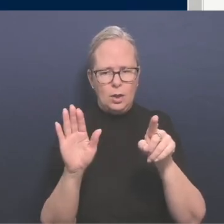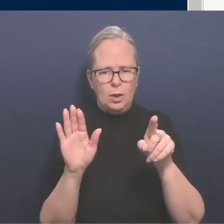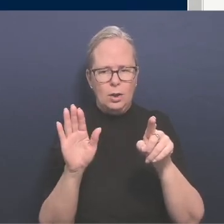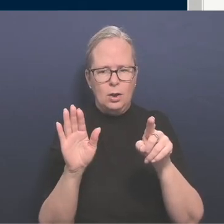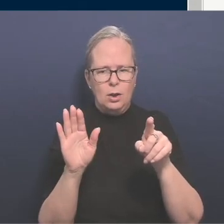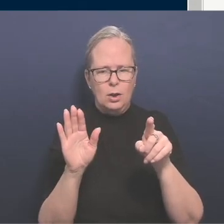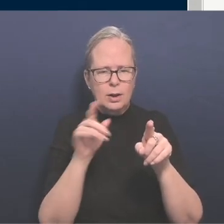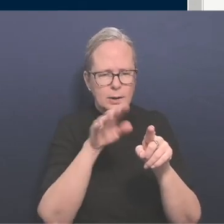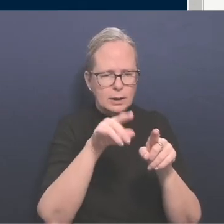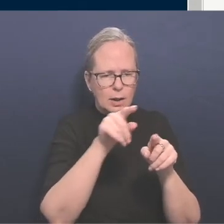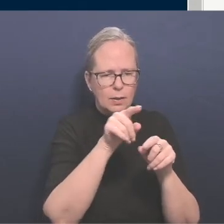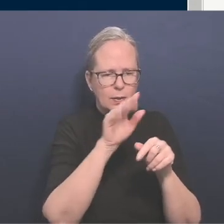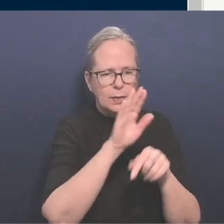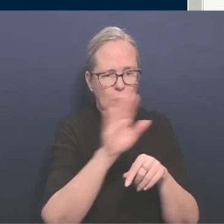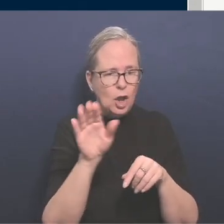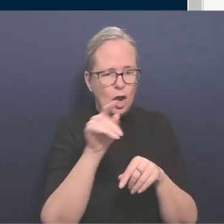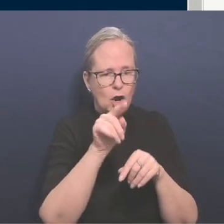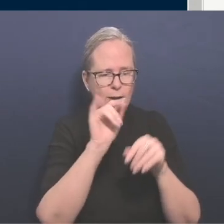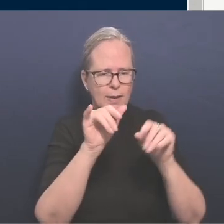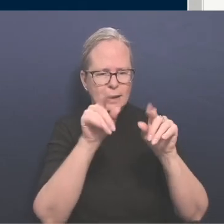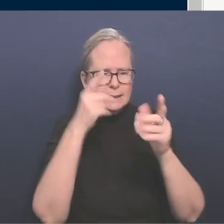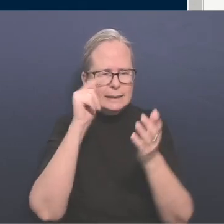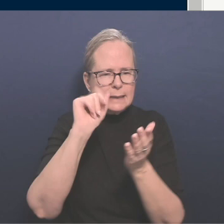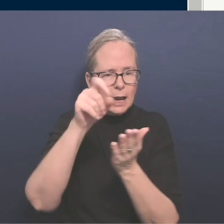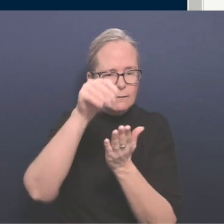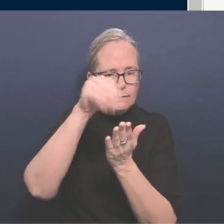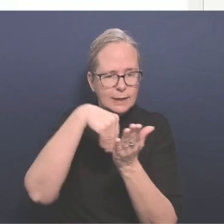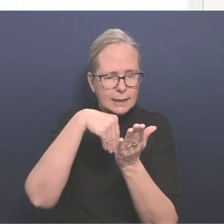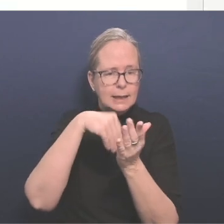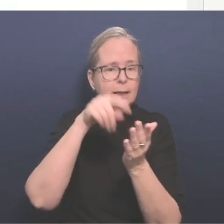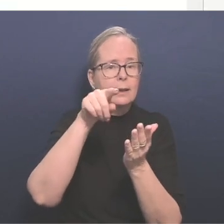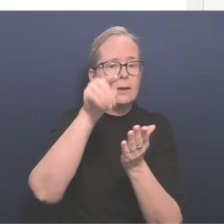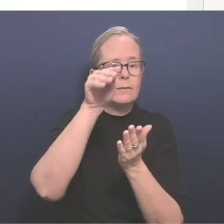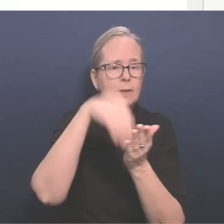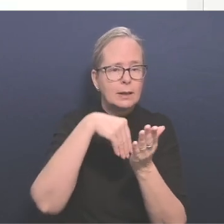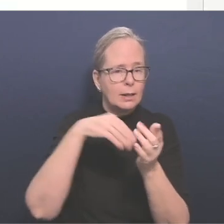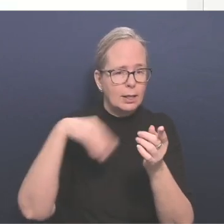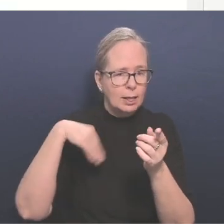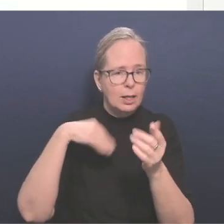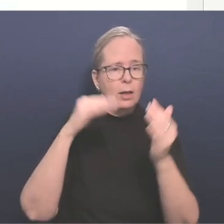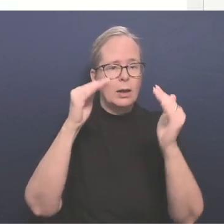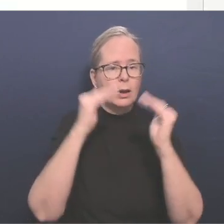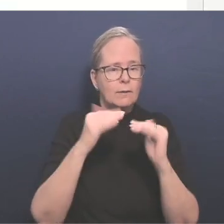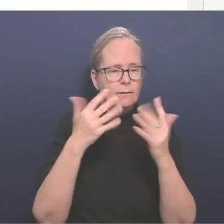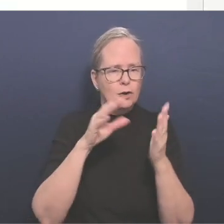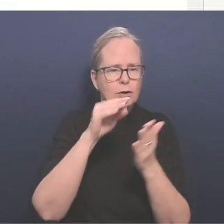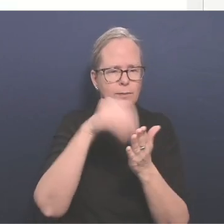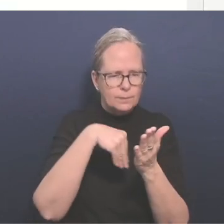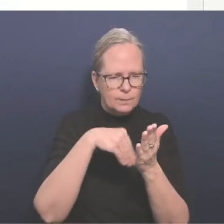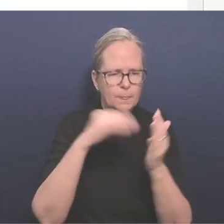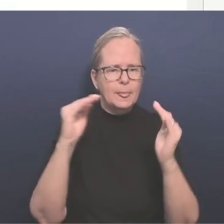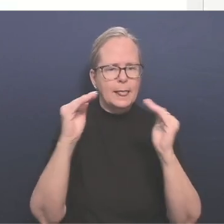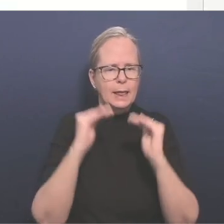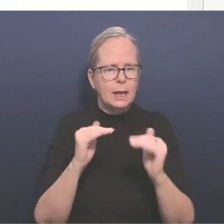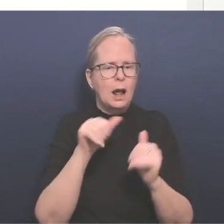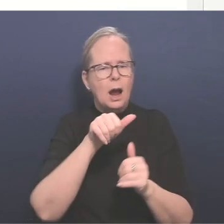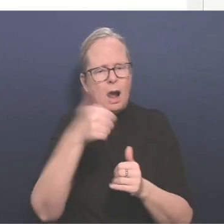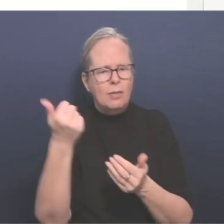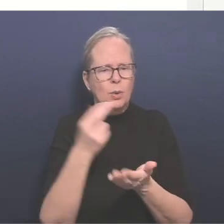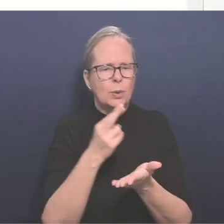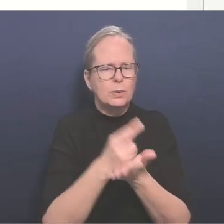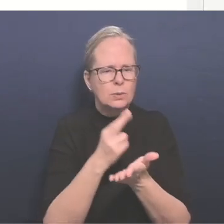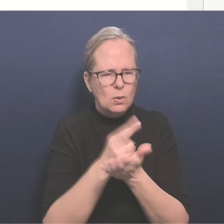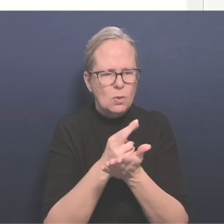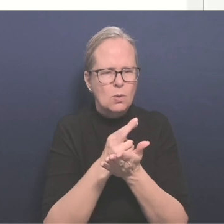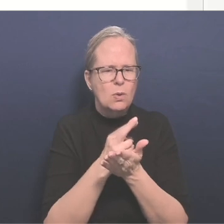finally, then you can also help us share this tool, that's the Benefit Wayfinder, through